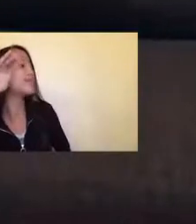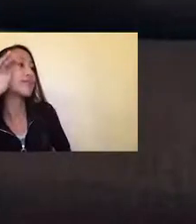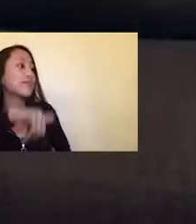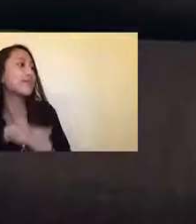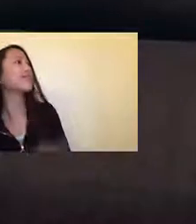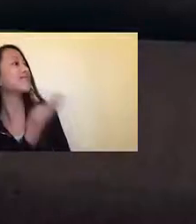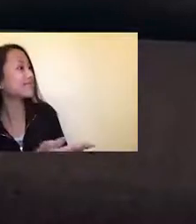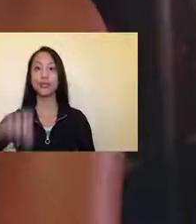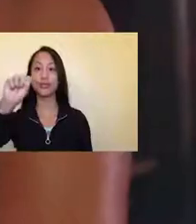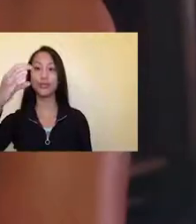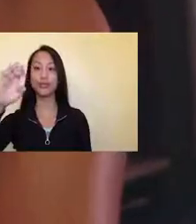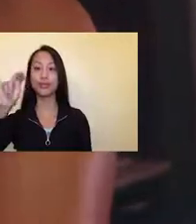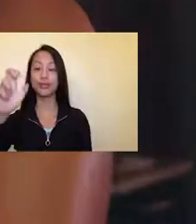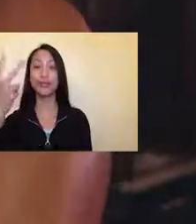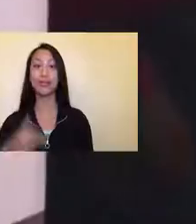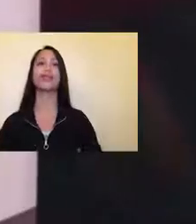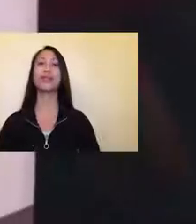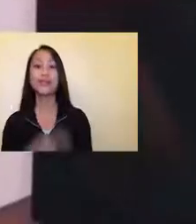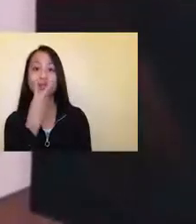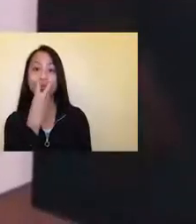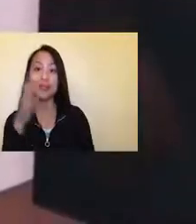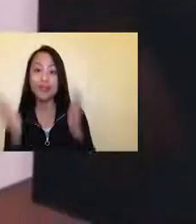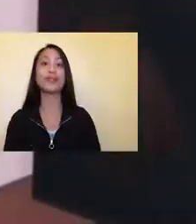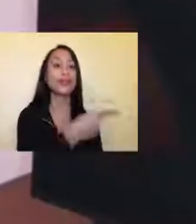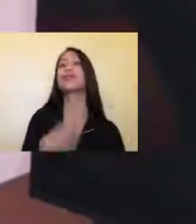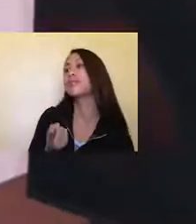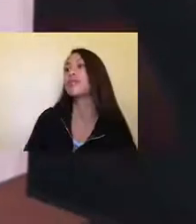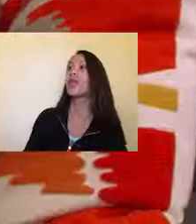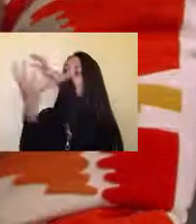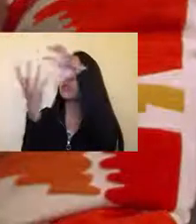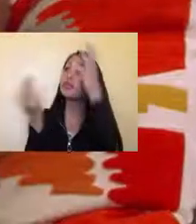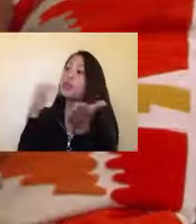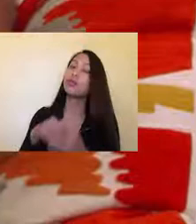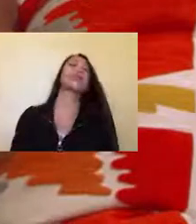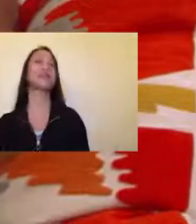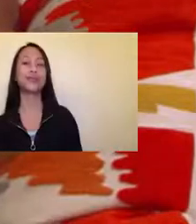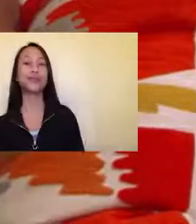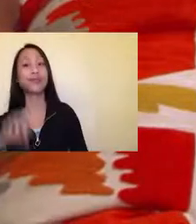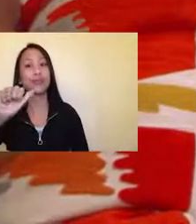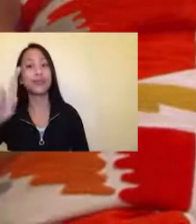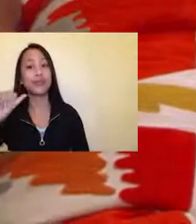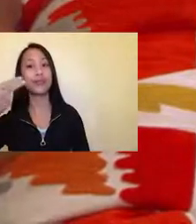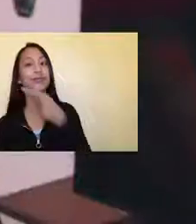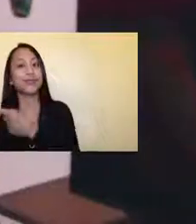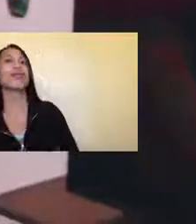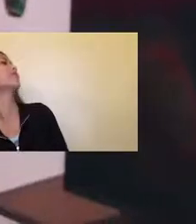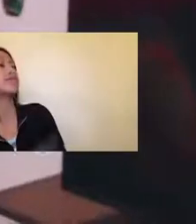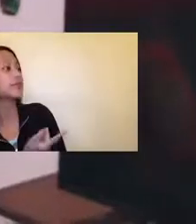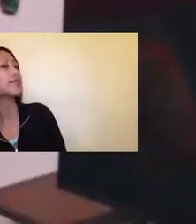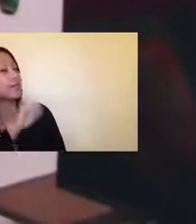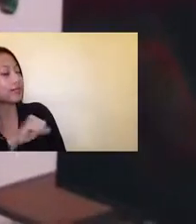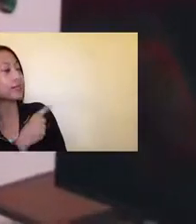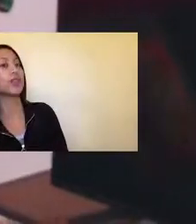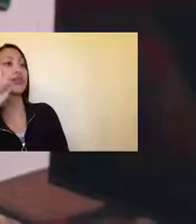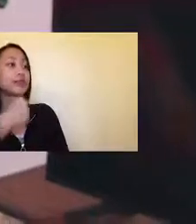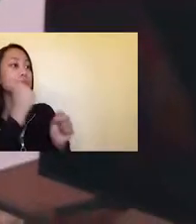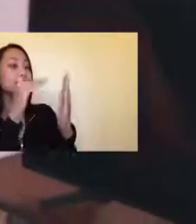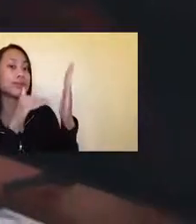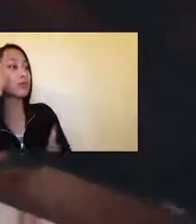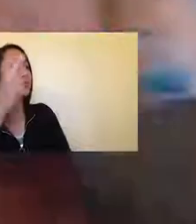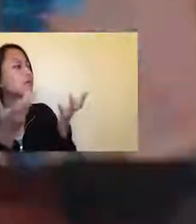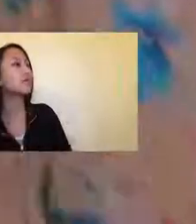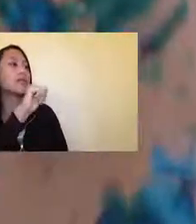It's hurricane season again. Yes, I'm taking these pictures to record your assets. I'm going to email them to